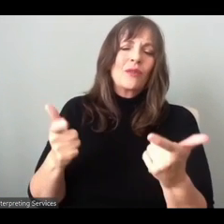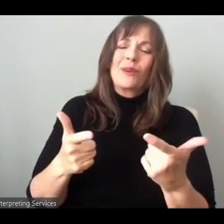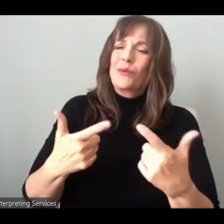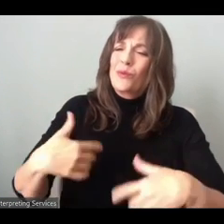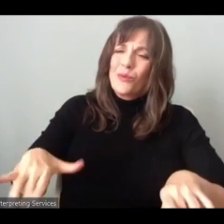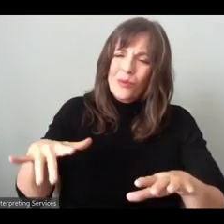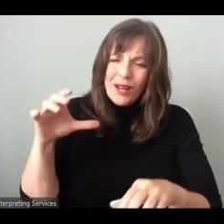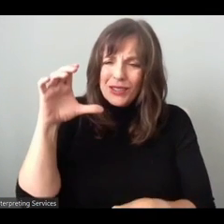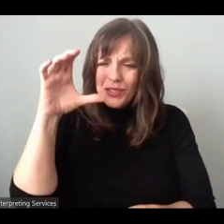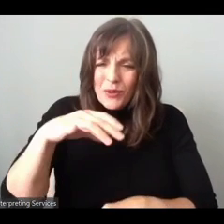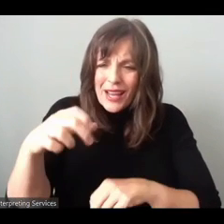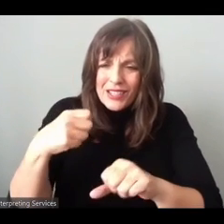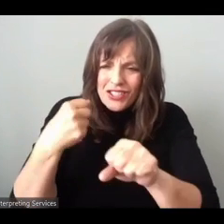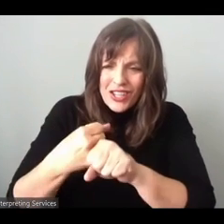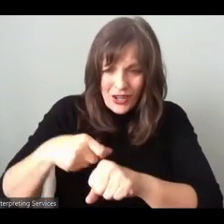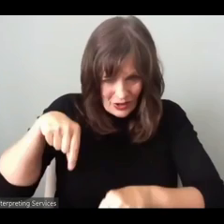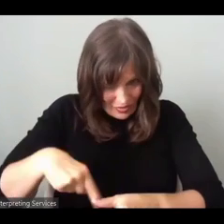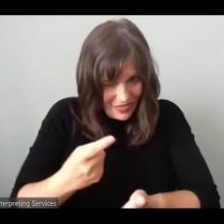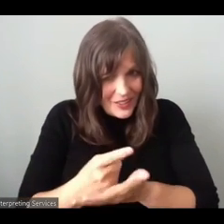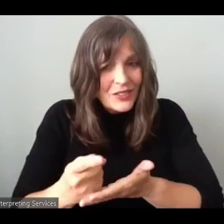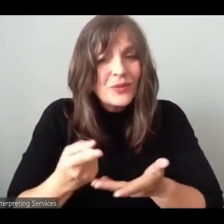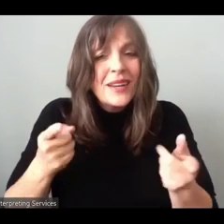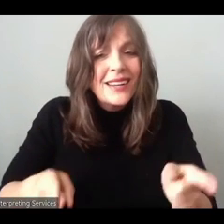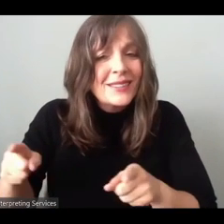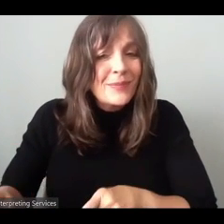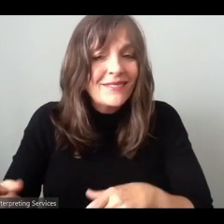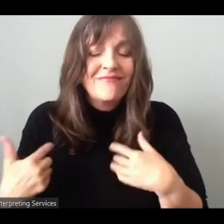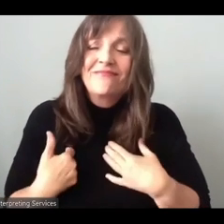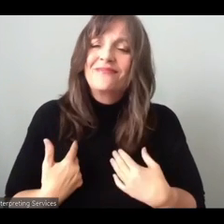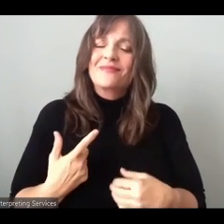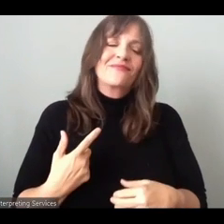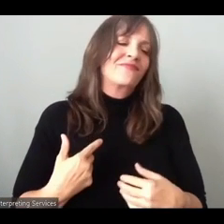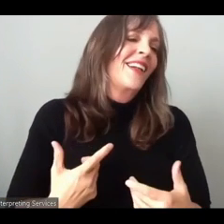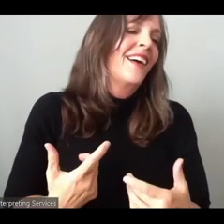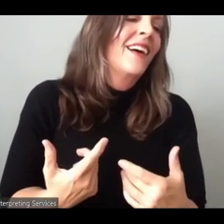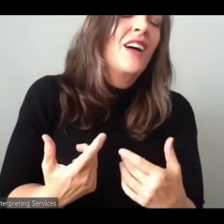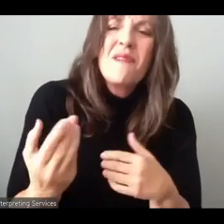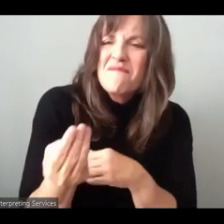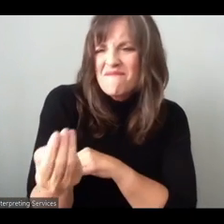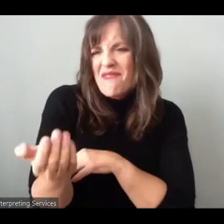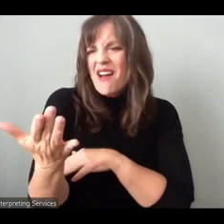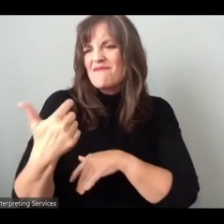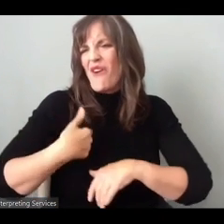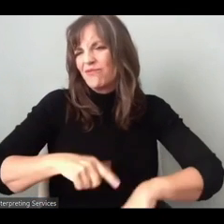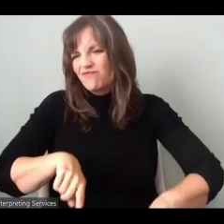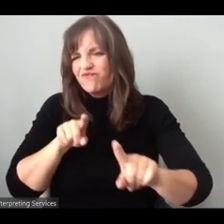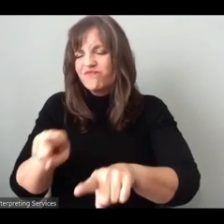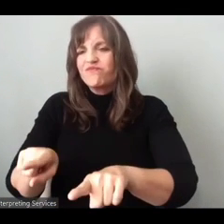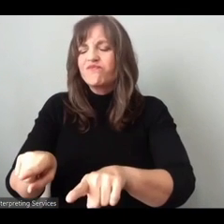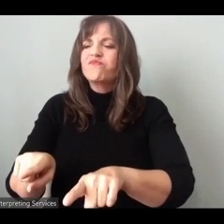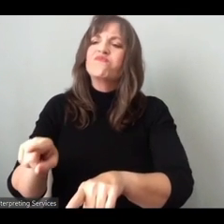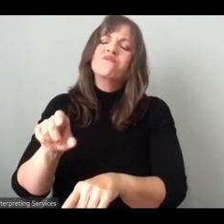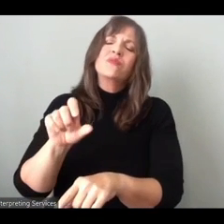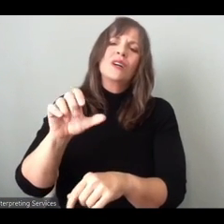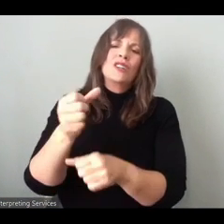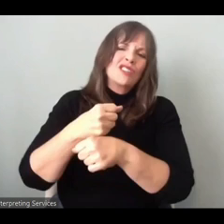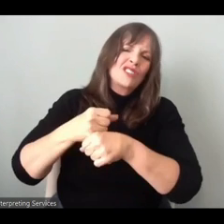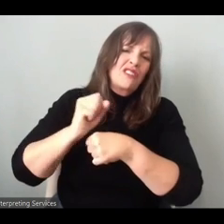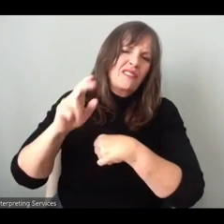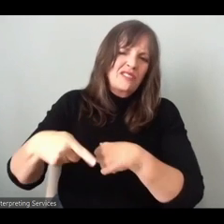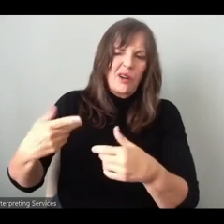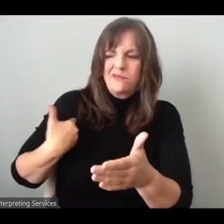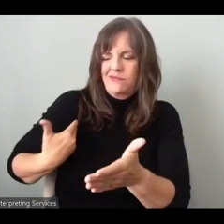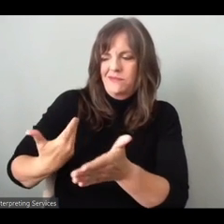week has been. On Monday morning, I went to the station coffee shop. It's the coffee shop in